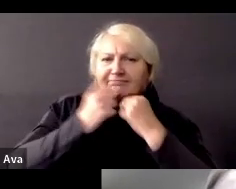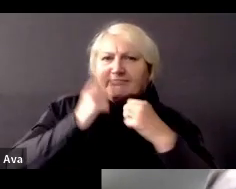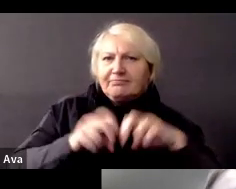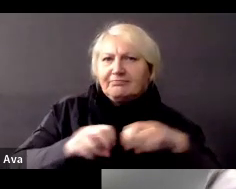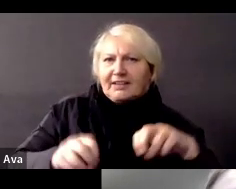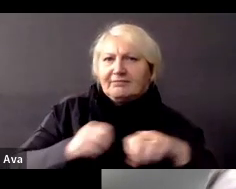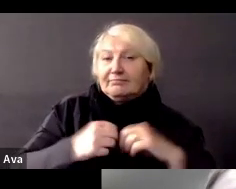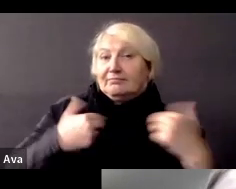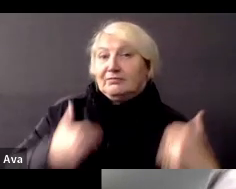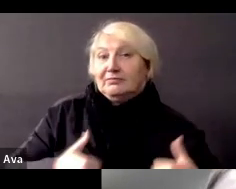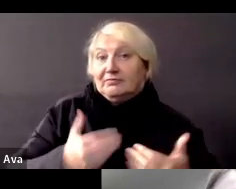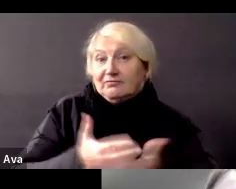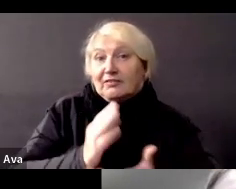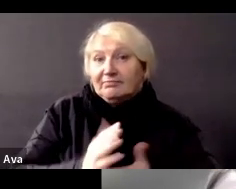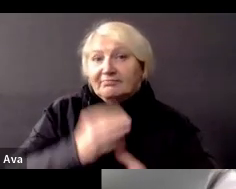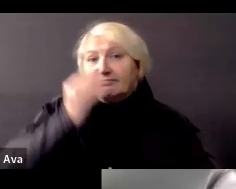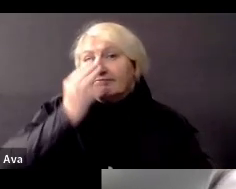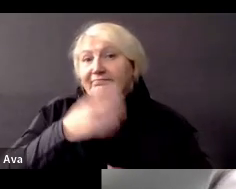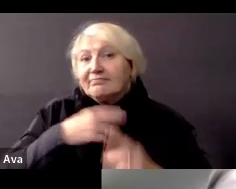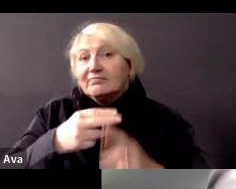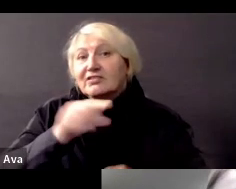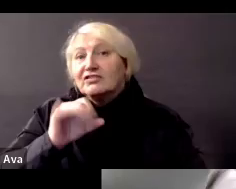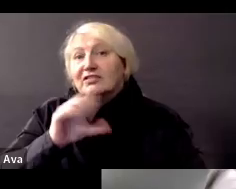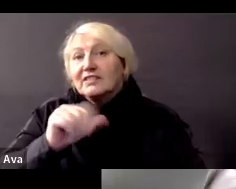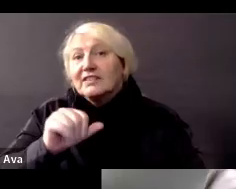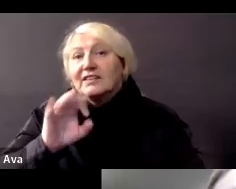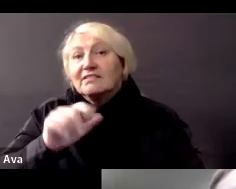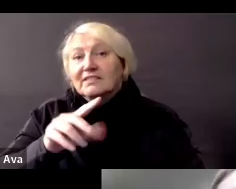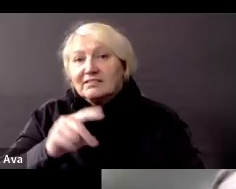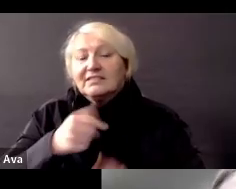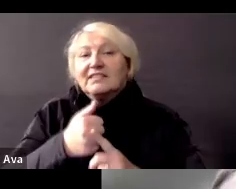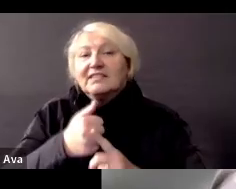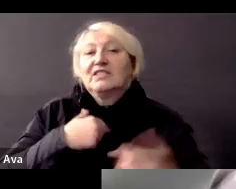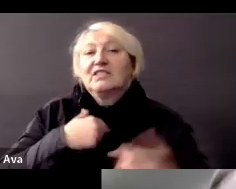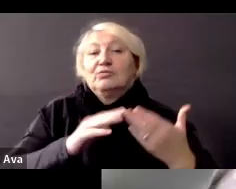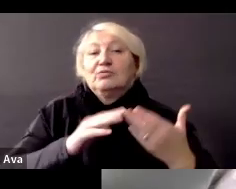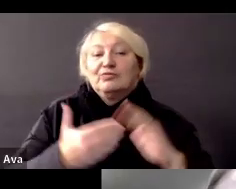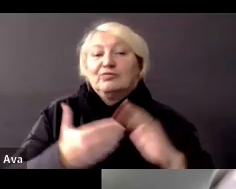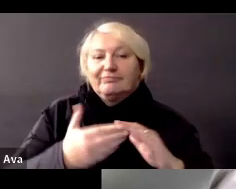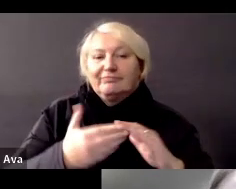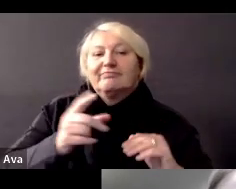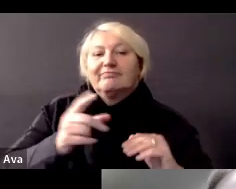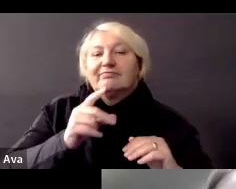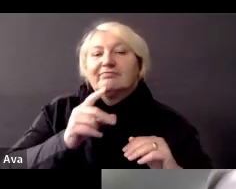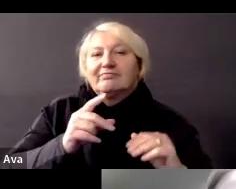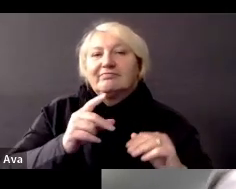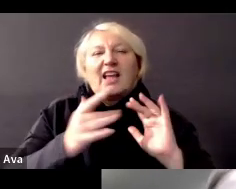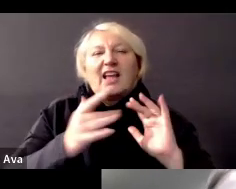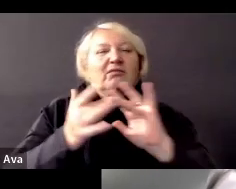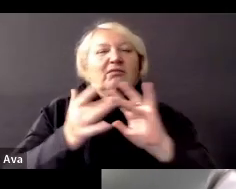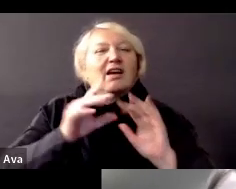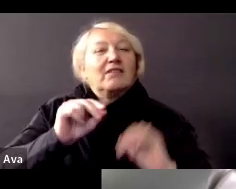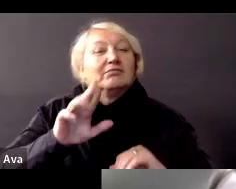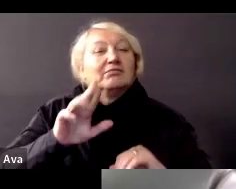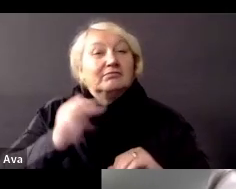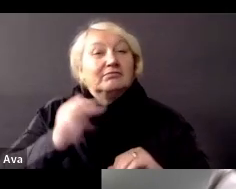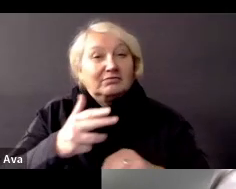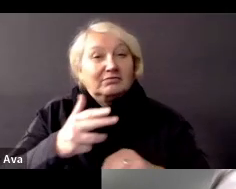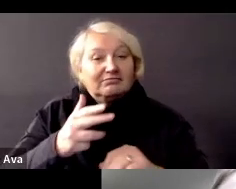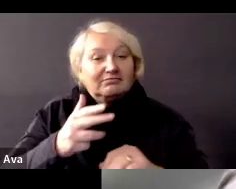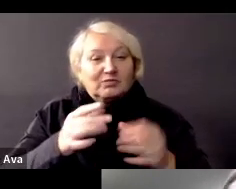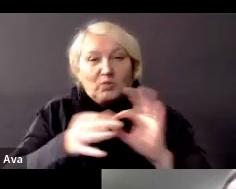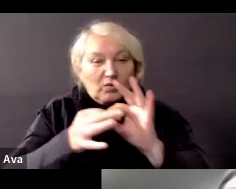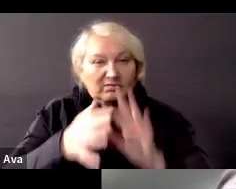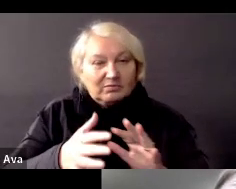I am the Community Outreach and Education Coordinator at Arch Disability Law Center. I would like to begin